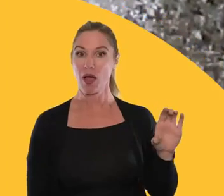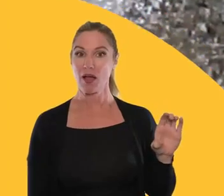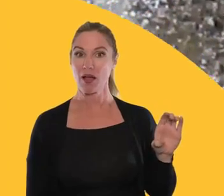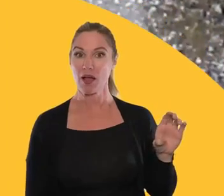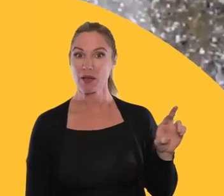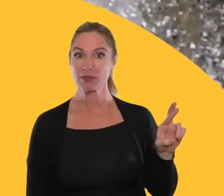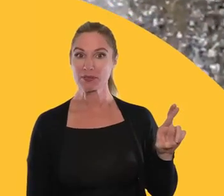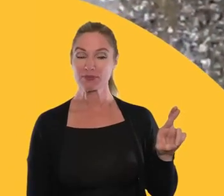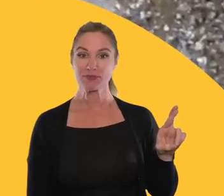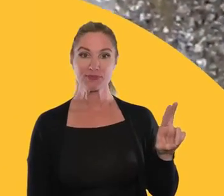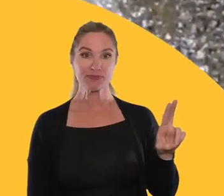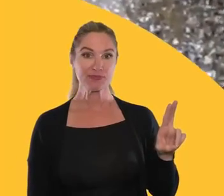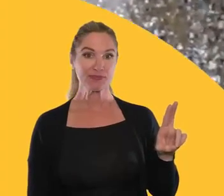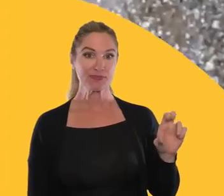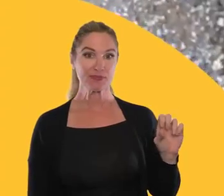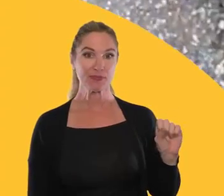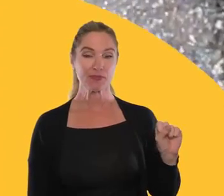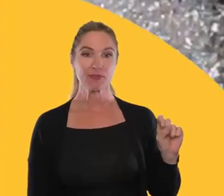video.